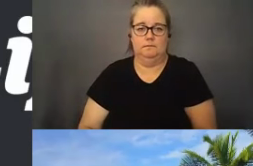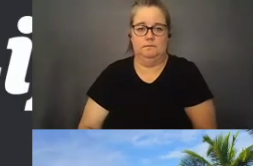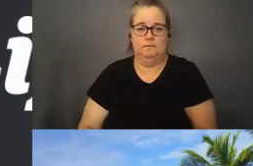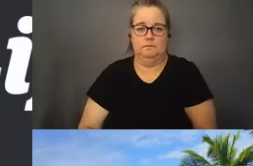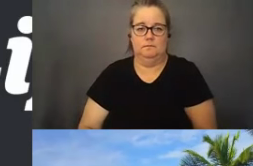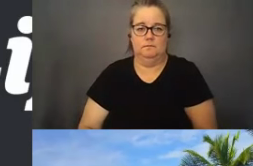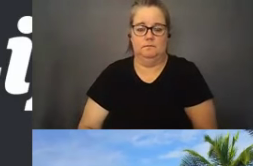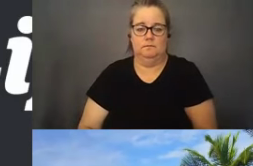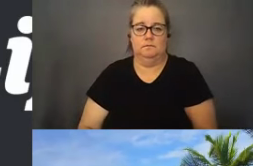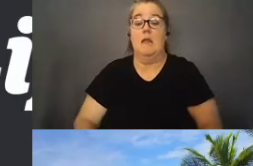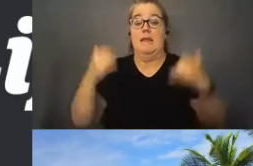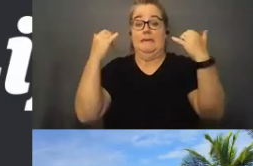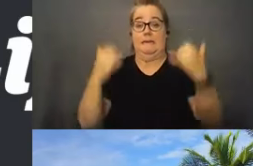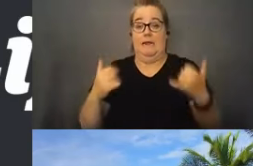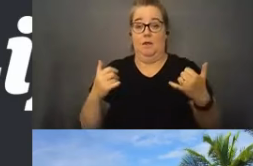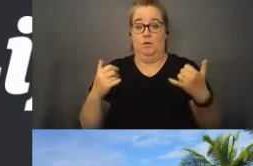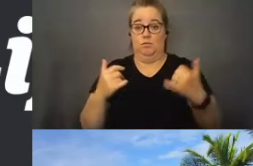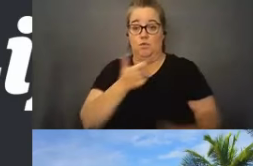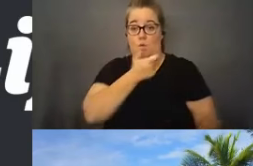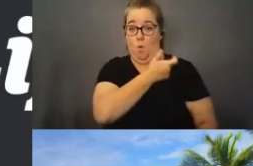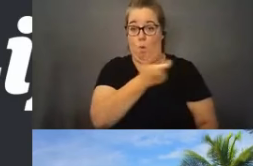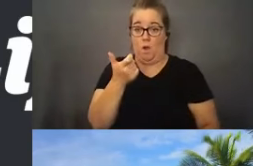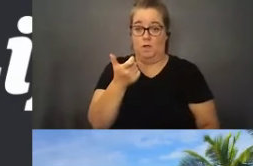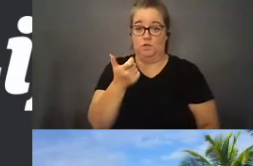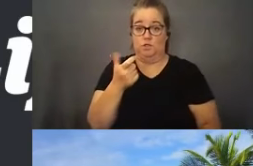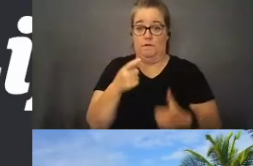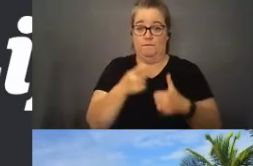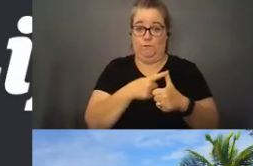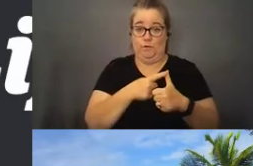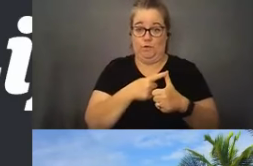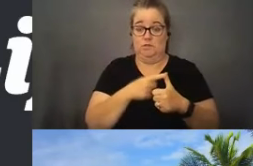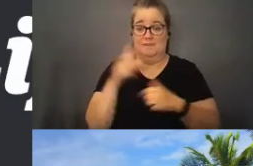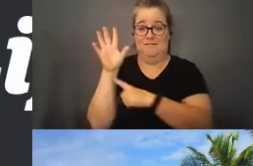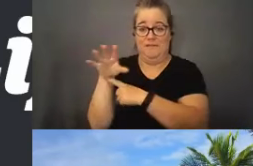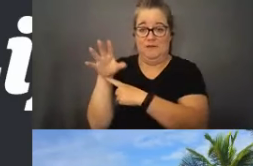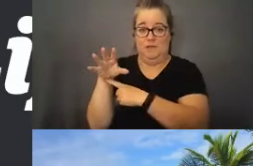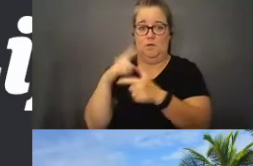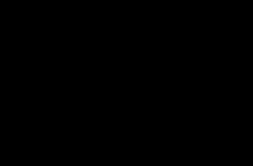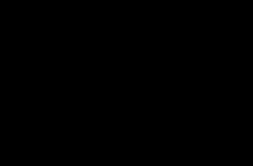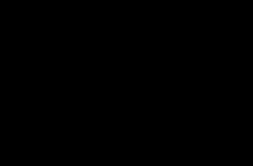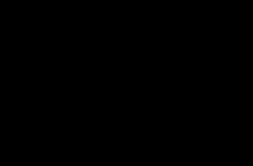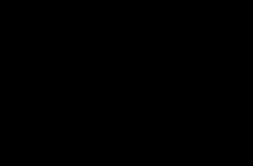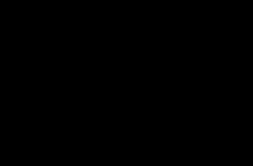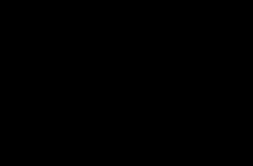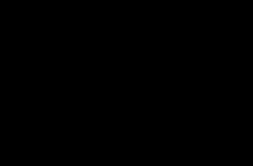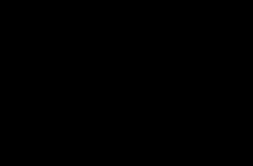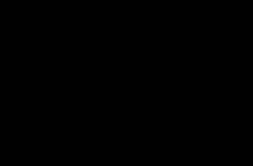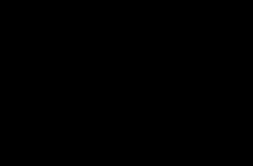All right, we're going to watch the video first and then go through these steps.